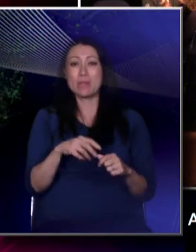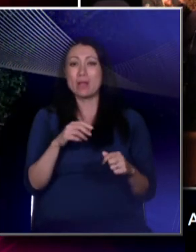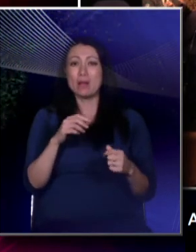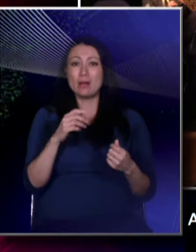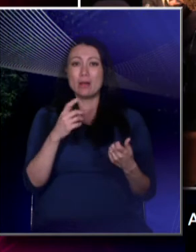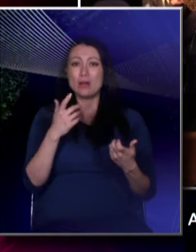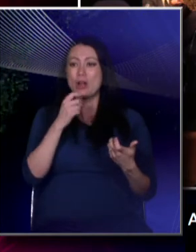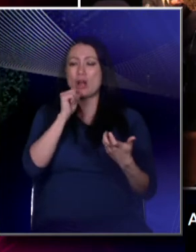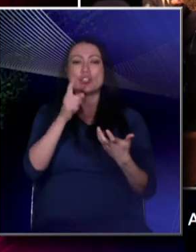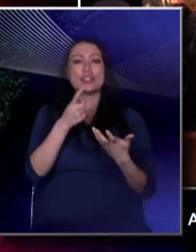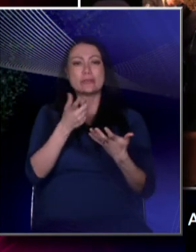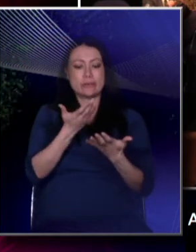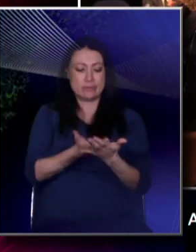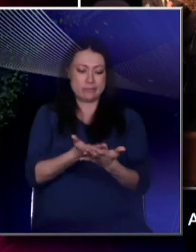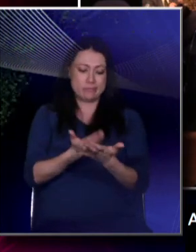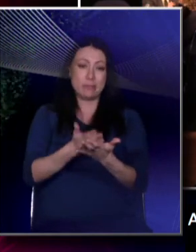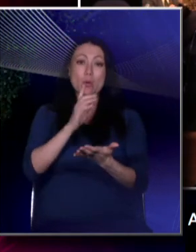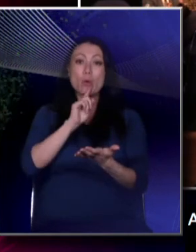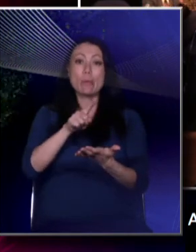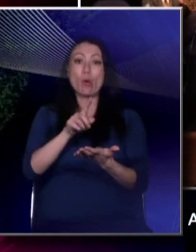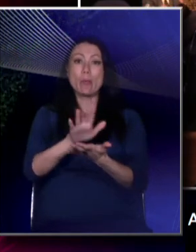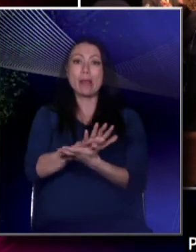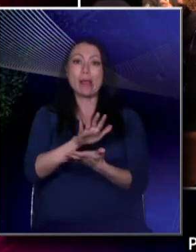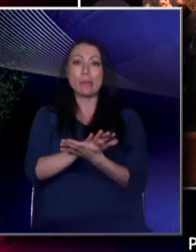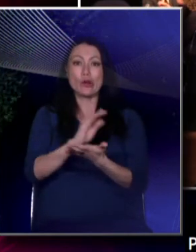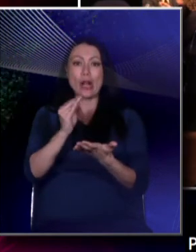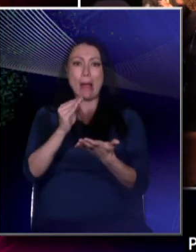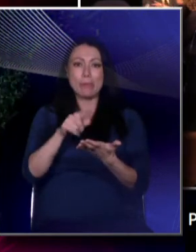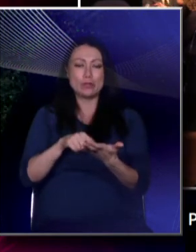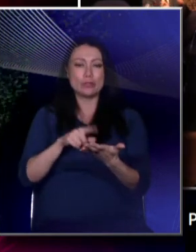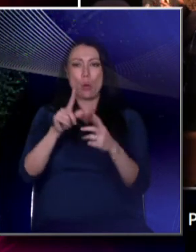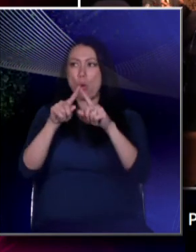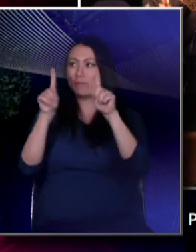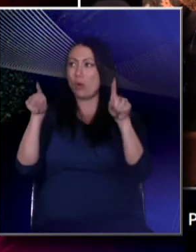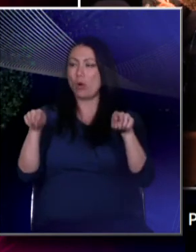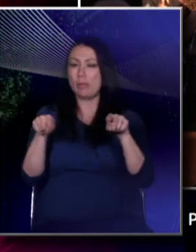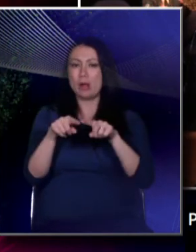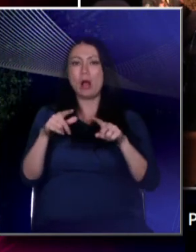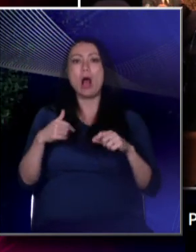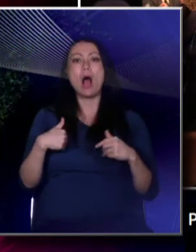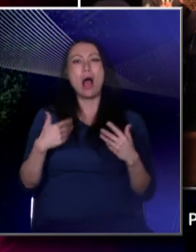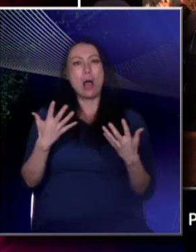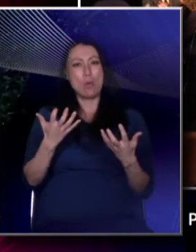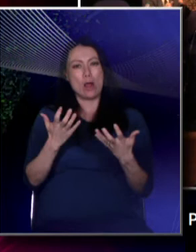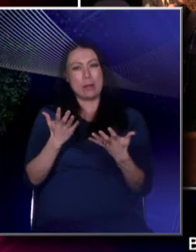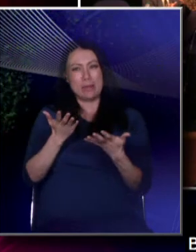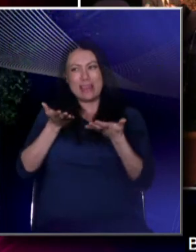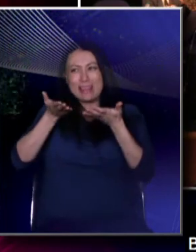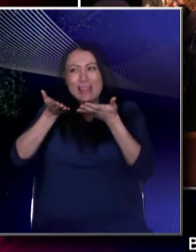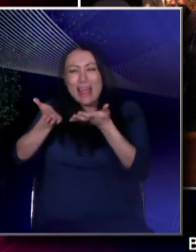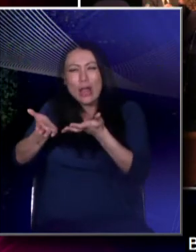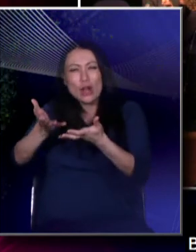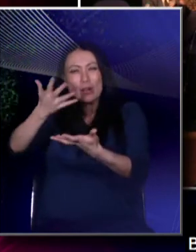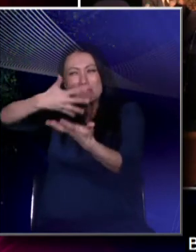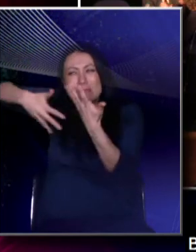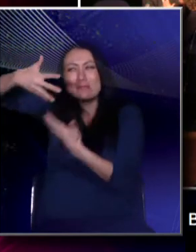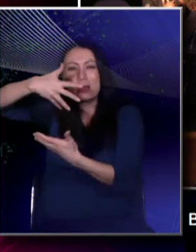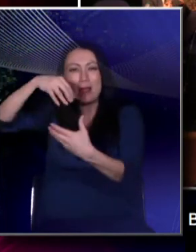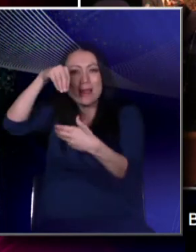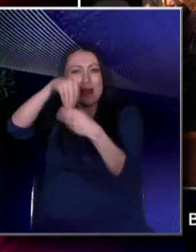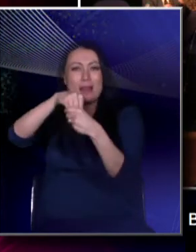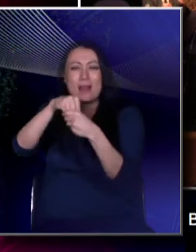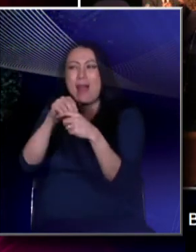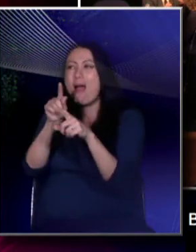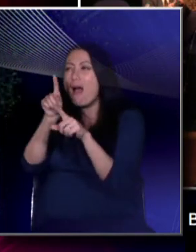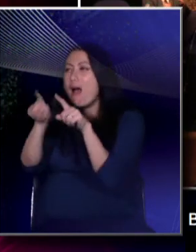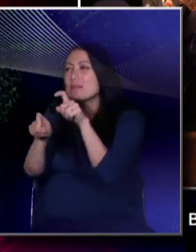statistics on a piece of paper or something as abstract as a form. I want to be in the depths of it and ask those